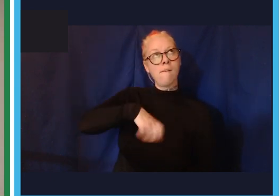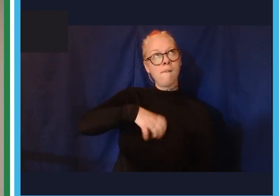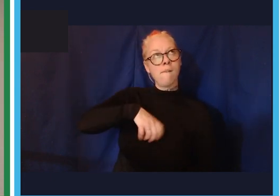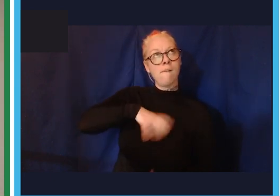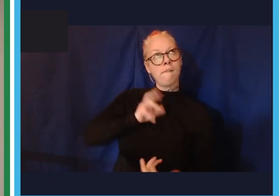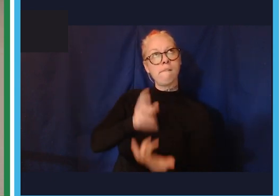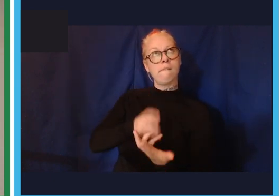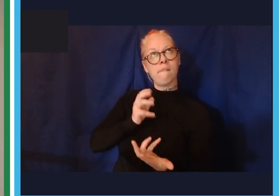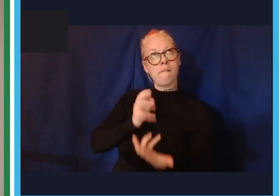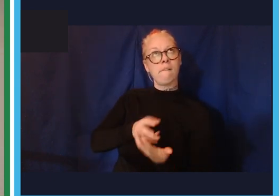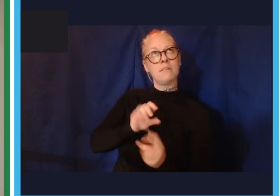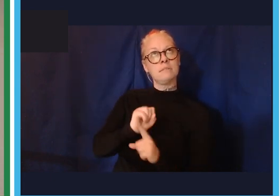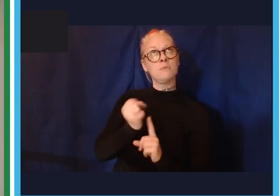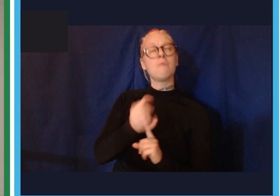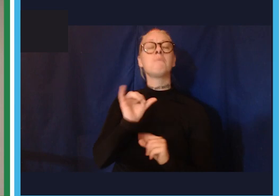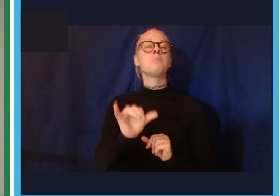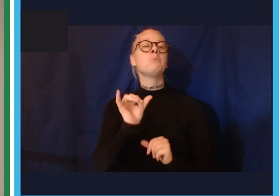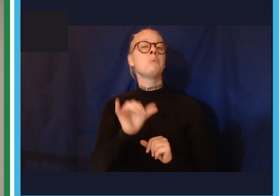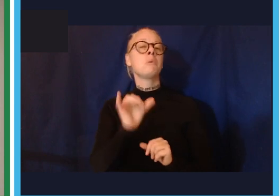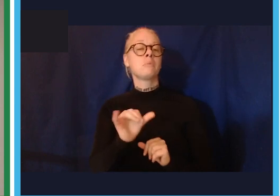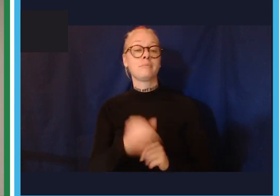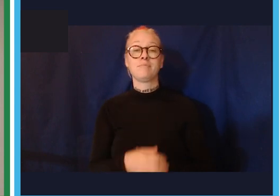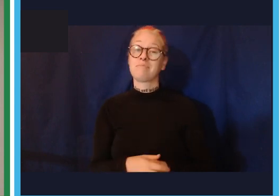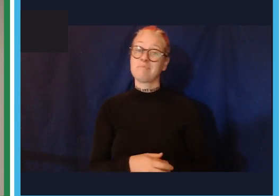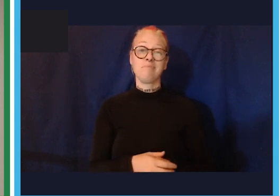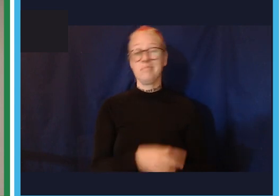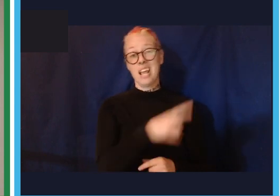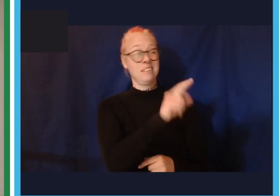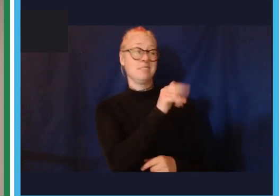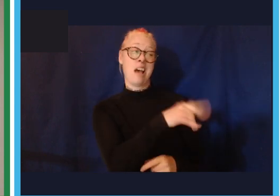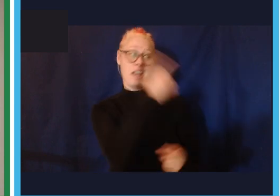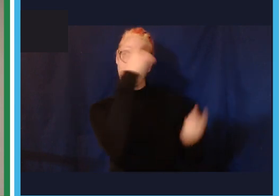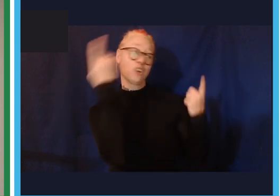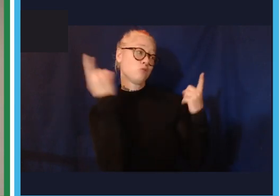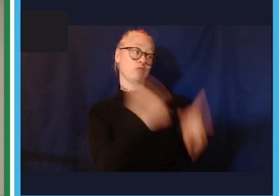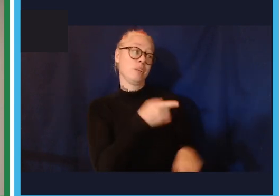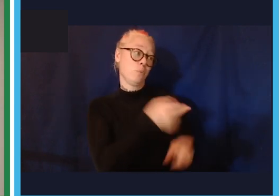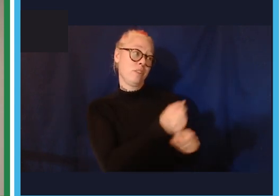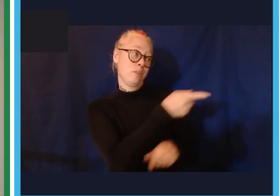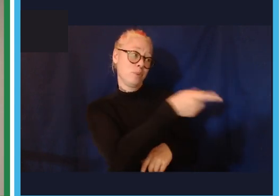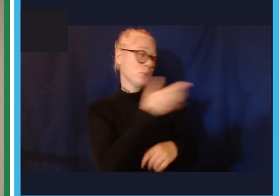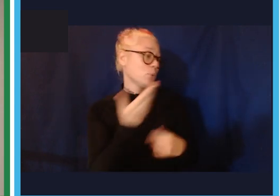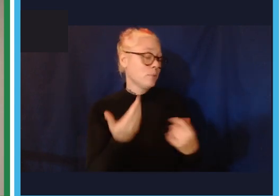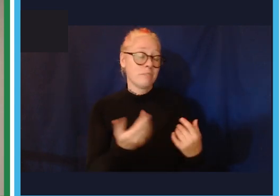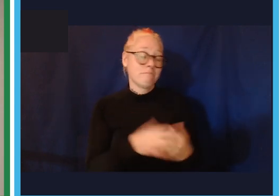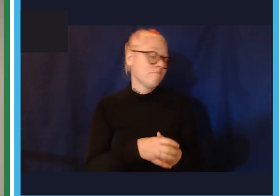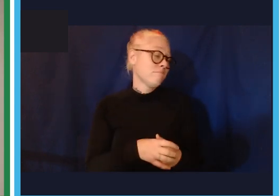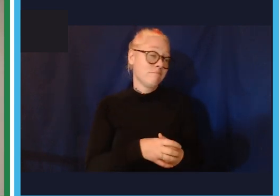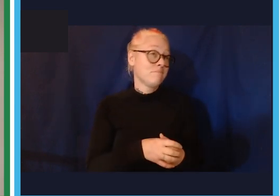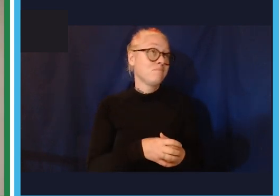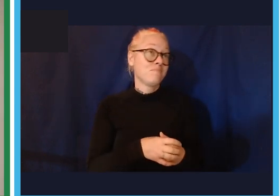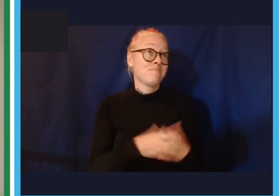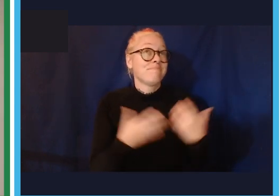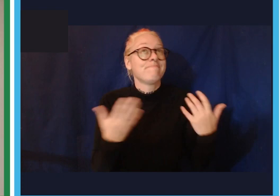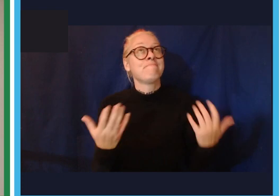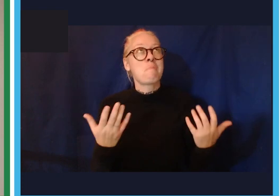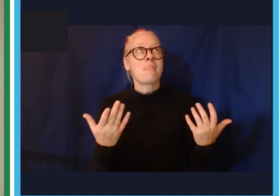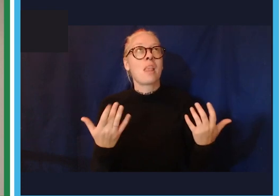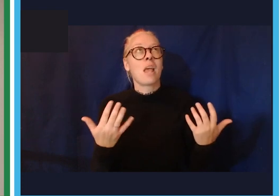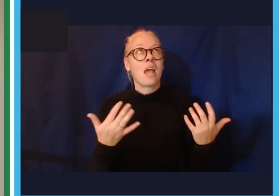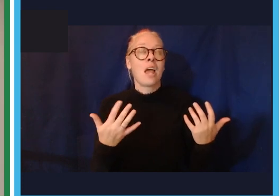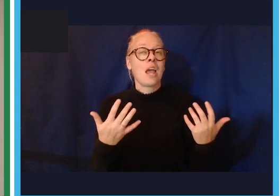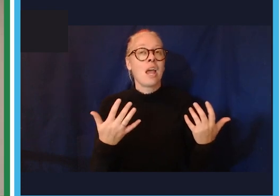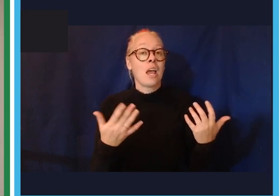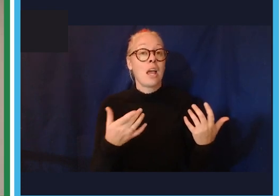as you emerge in a sort of artistic sense of yourself in an artistic world, like it does offer a different perspective, I